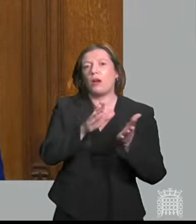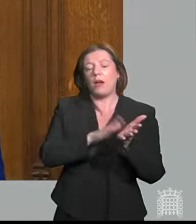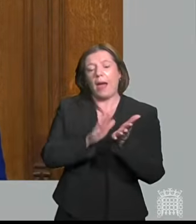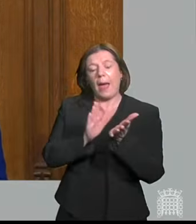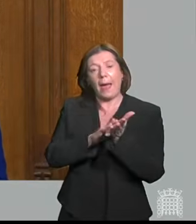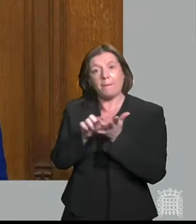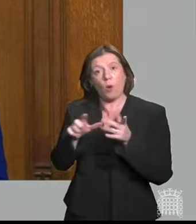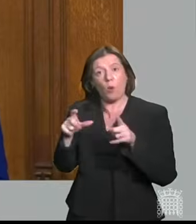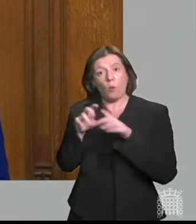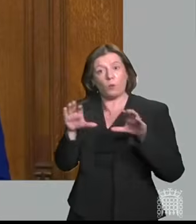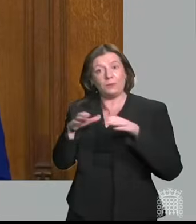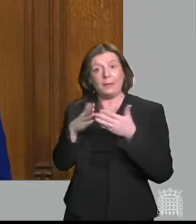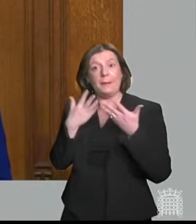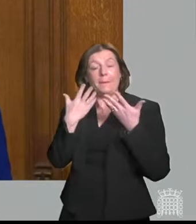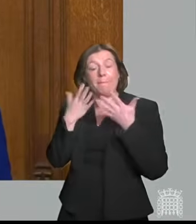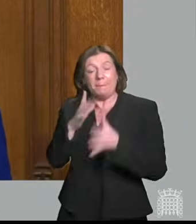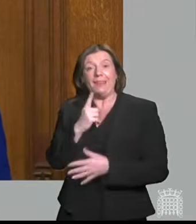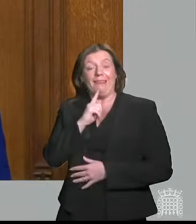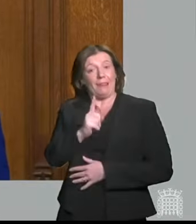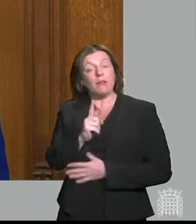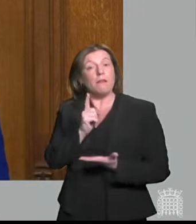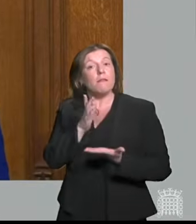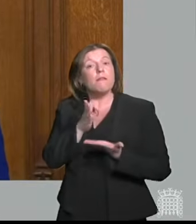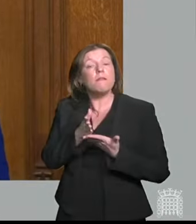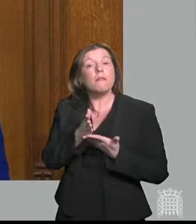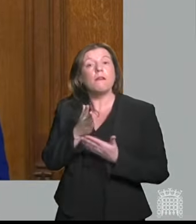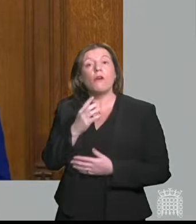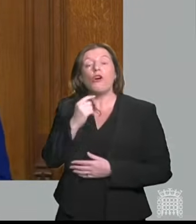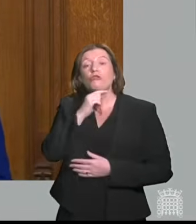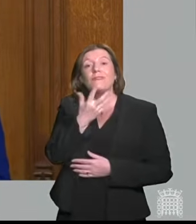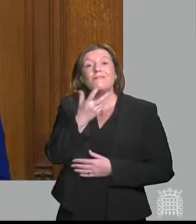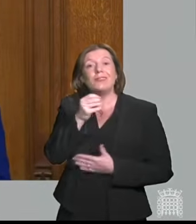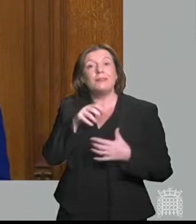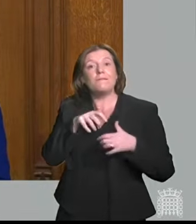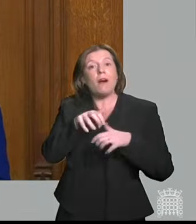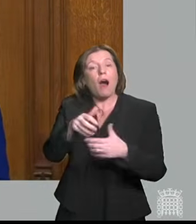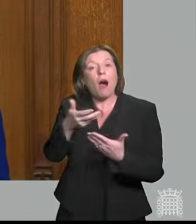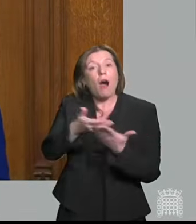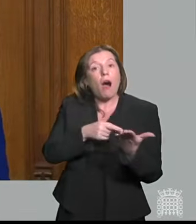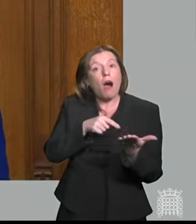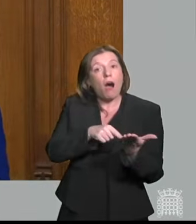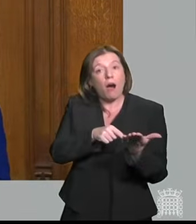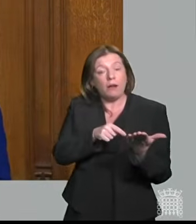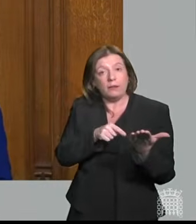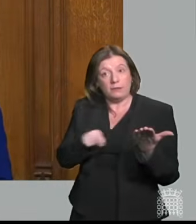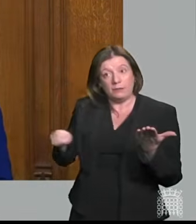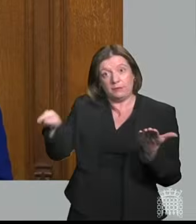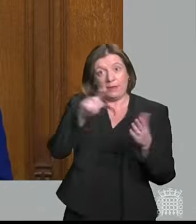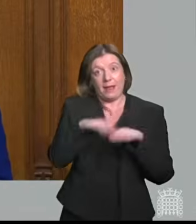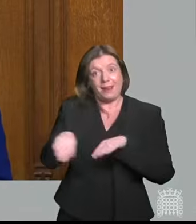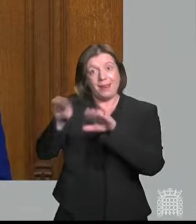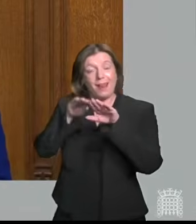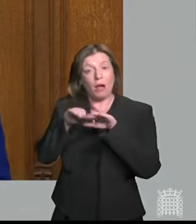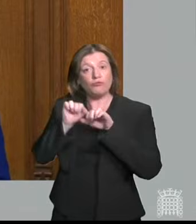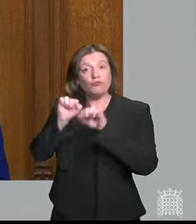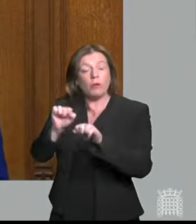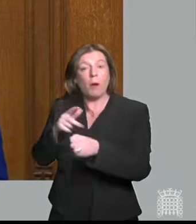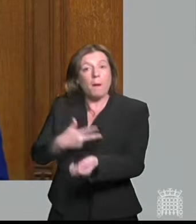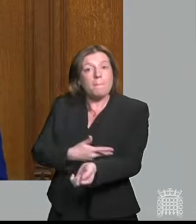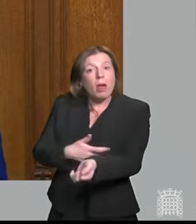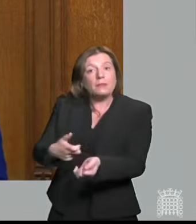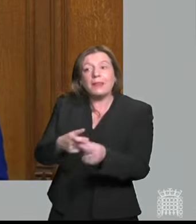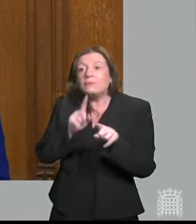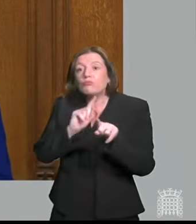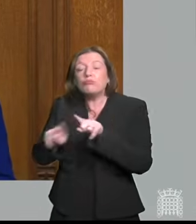MOD has admitted that it holds at least 150 files withheld from National Archives referring to blood test and